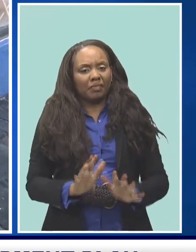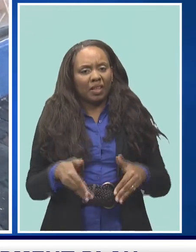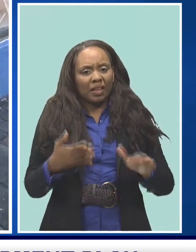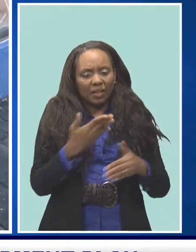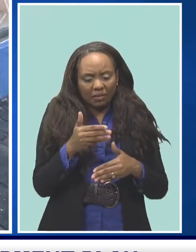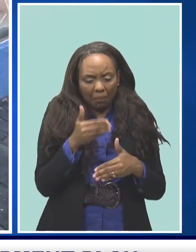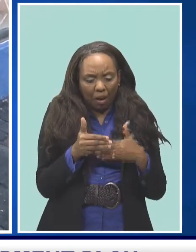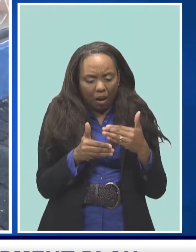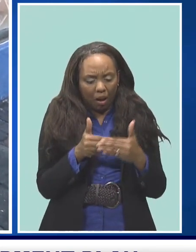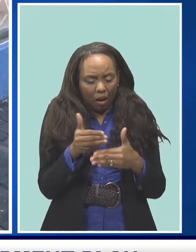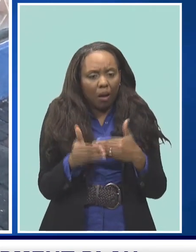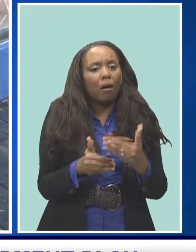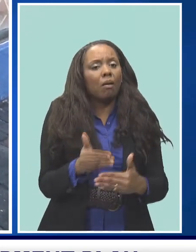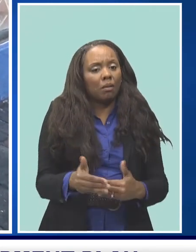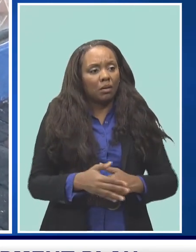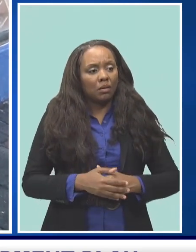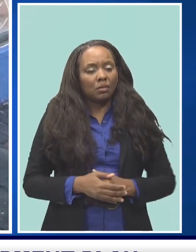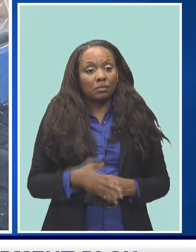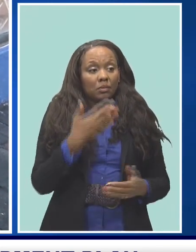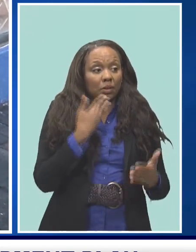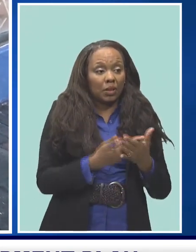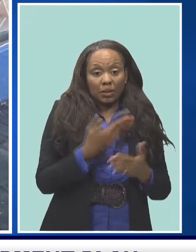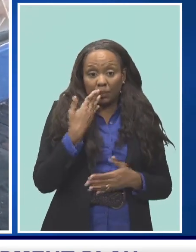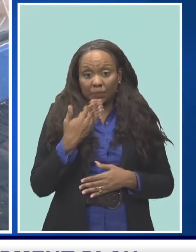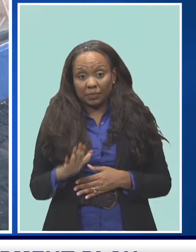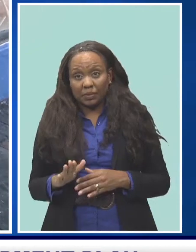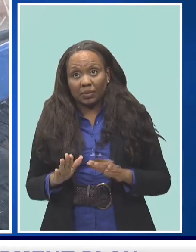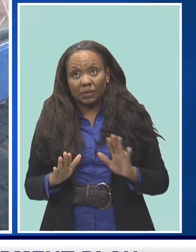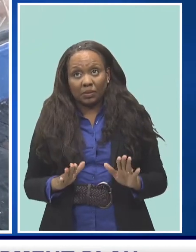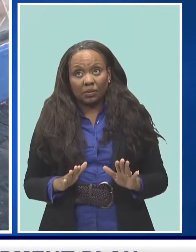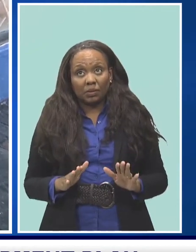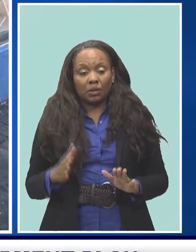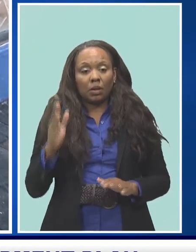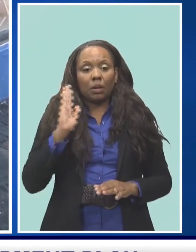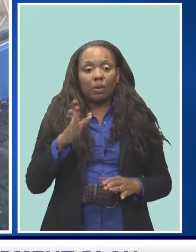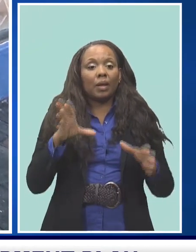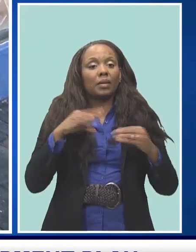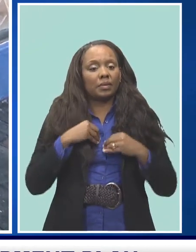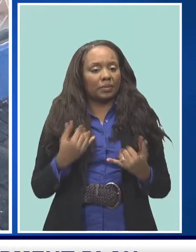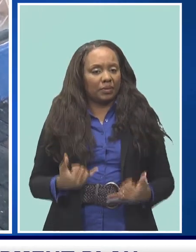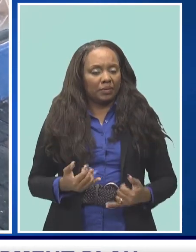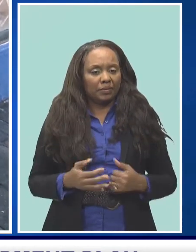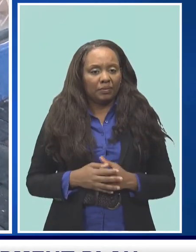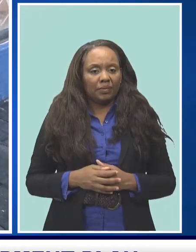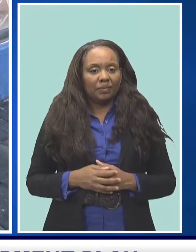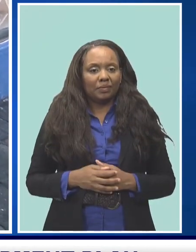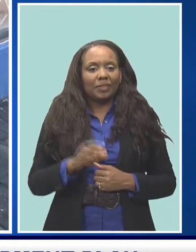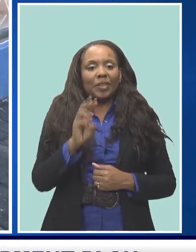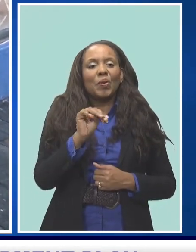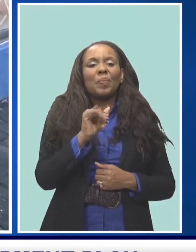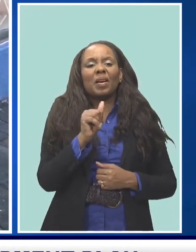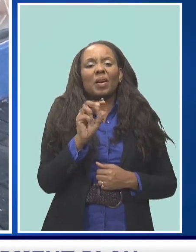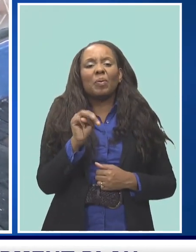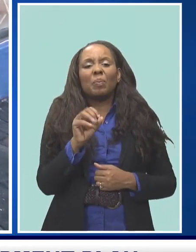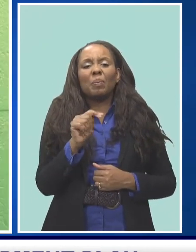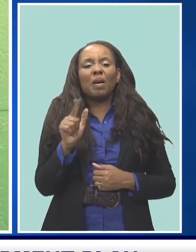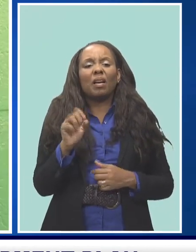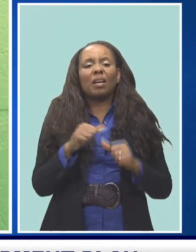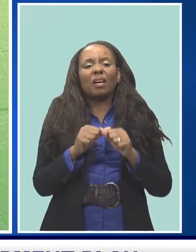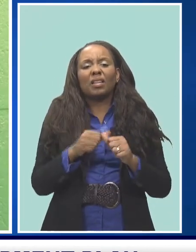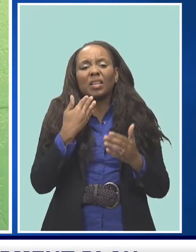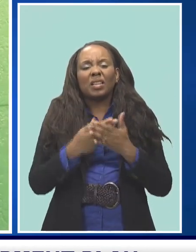things play their way. Good or bad, we're willing to accept for now. Miss Mia Morley, continue what you are doing.